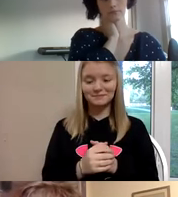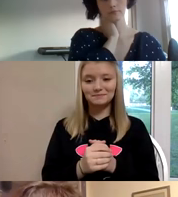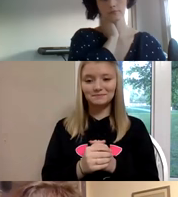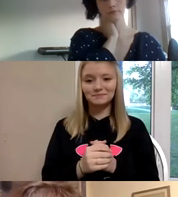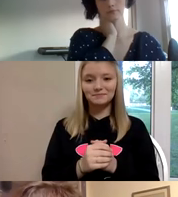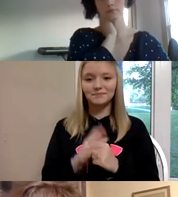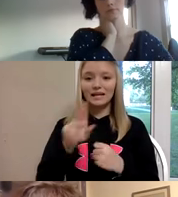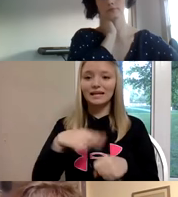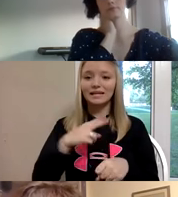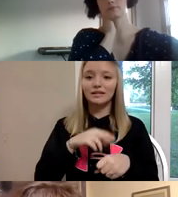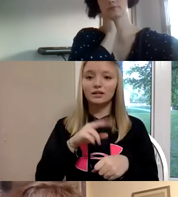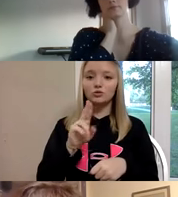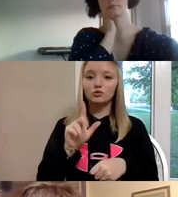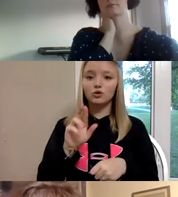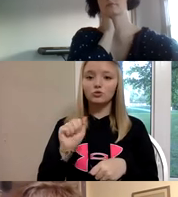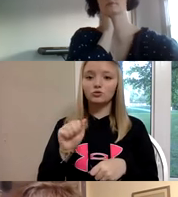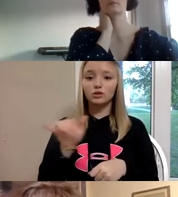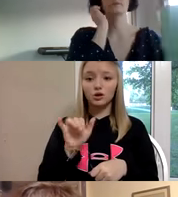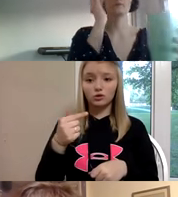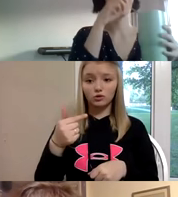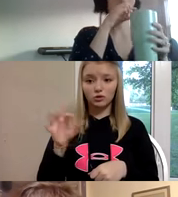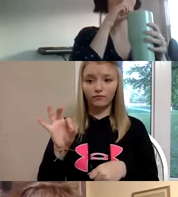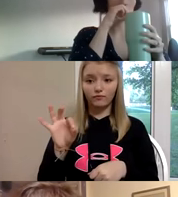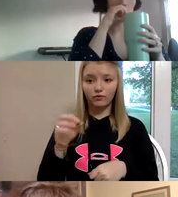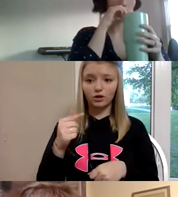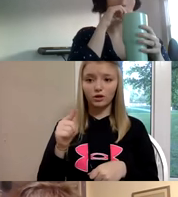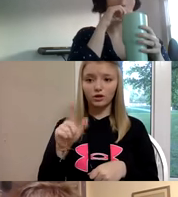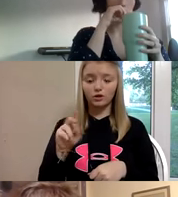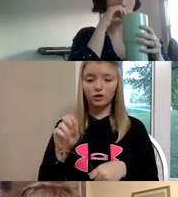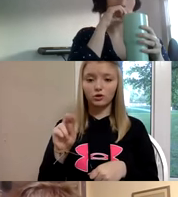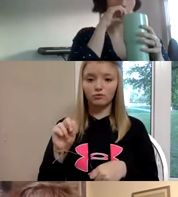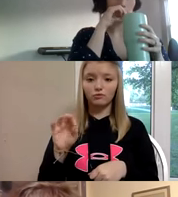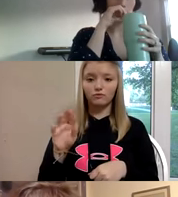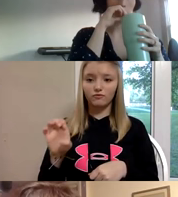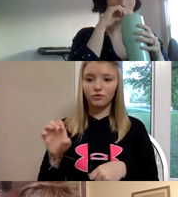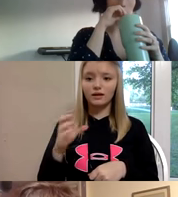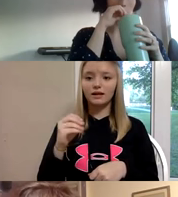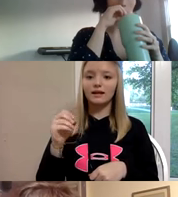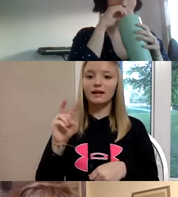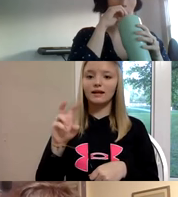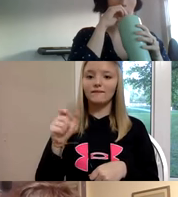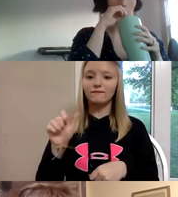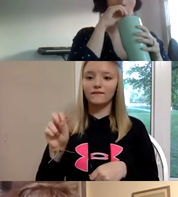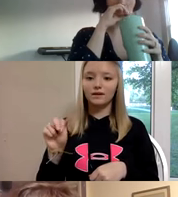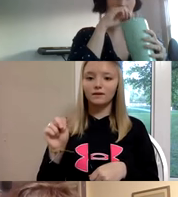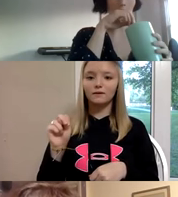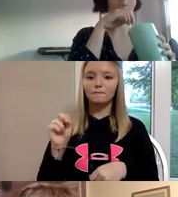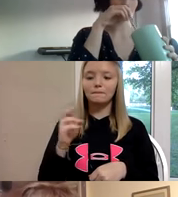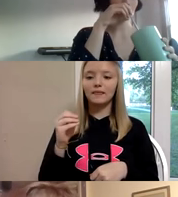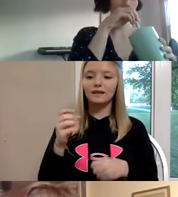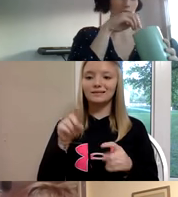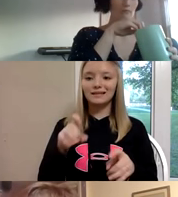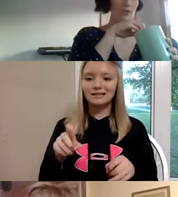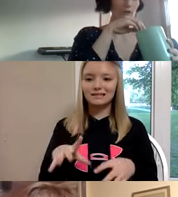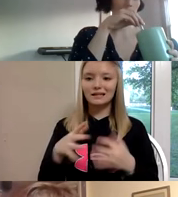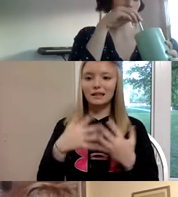Nature's Ultra is also gluten-free. It is vegan and is rigorously tested to ensure that it does not contain any